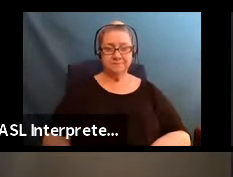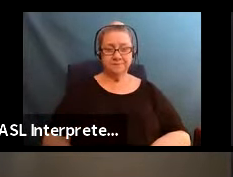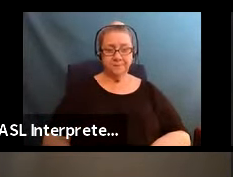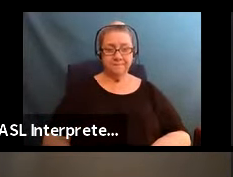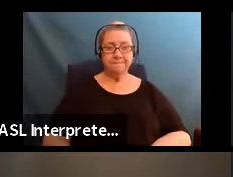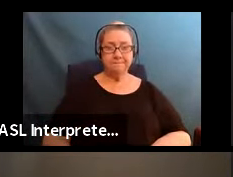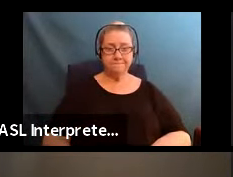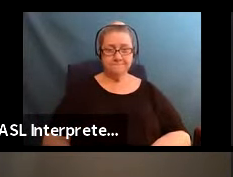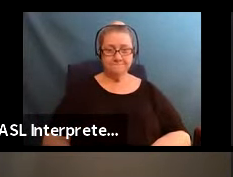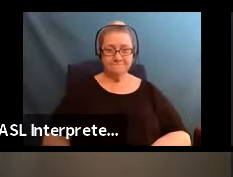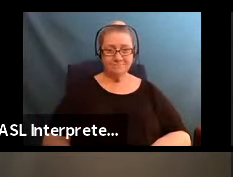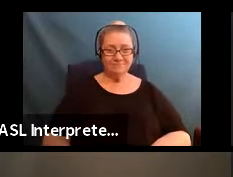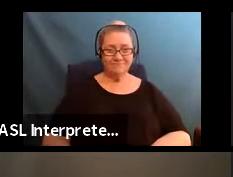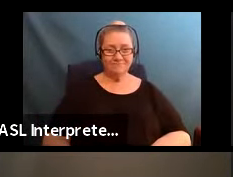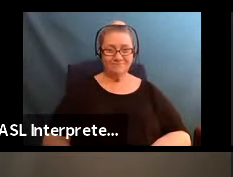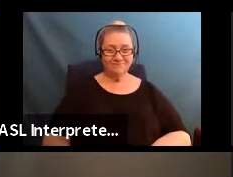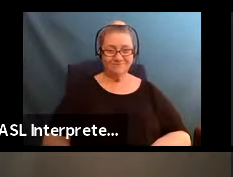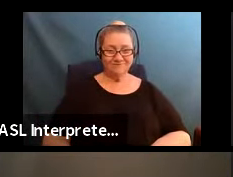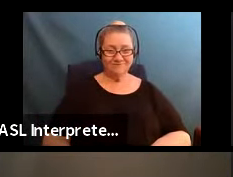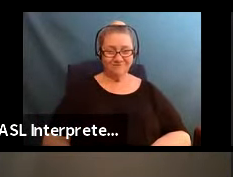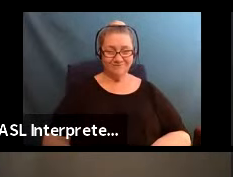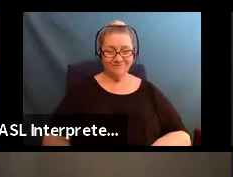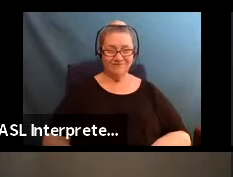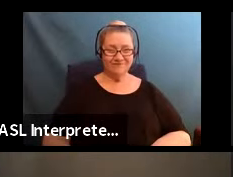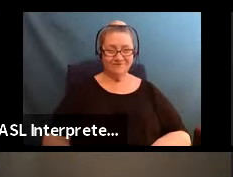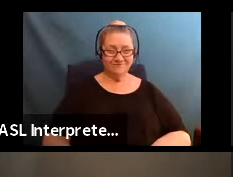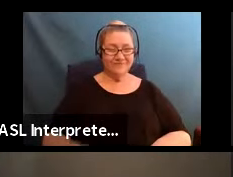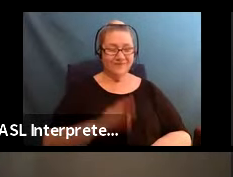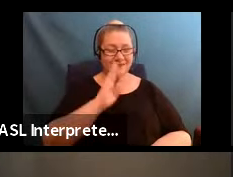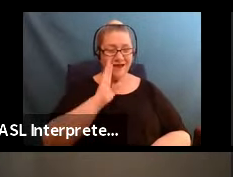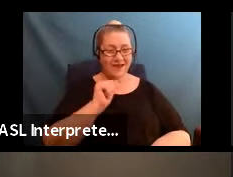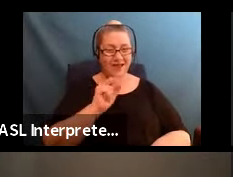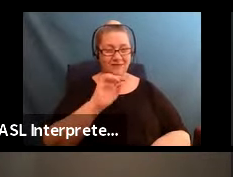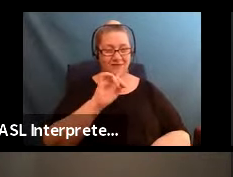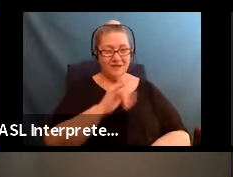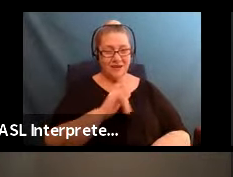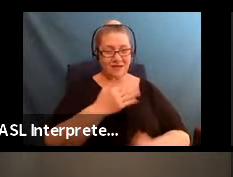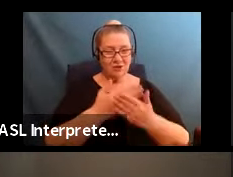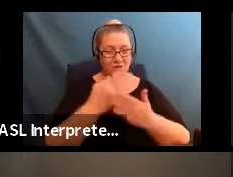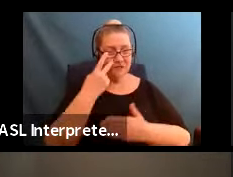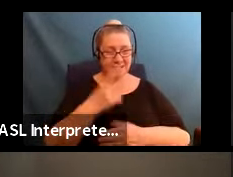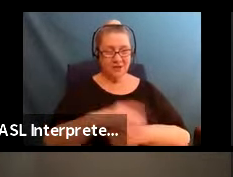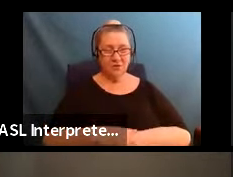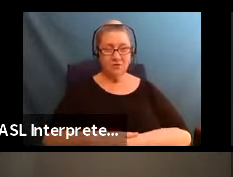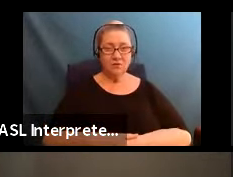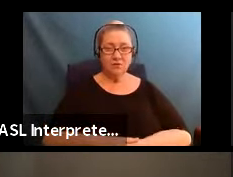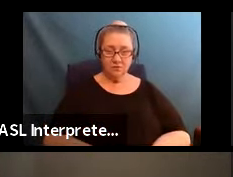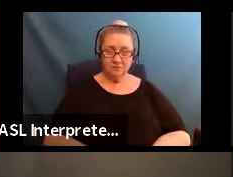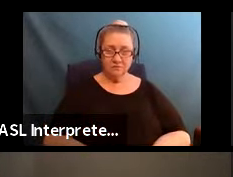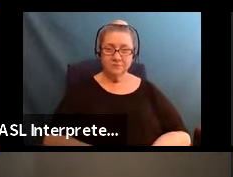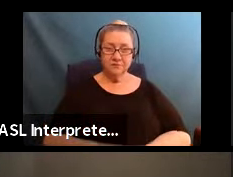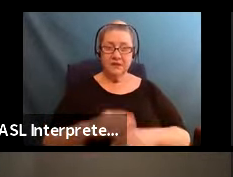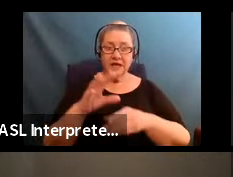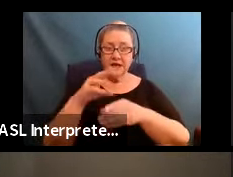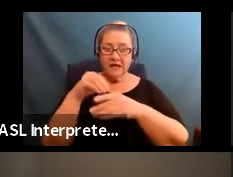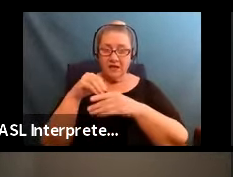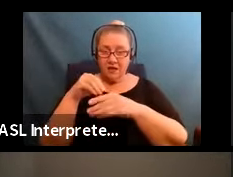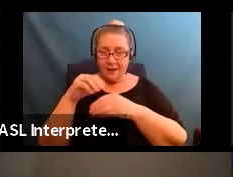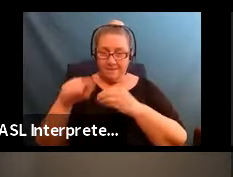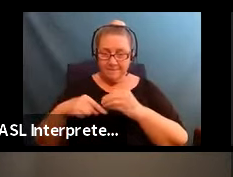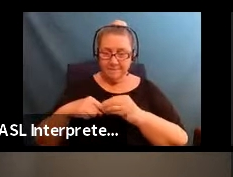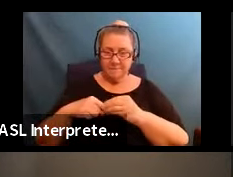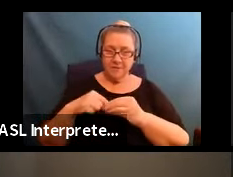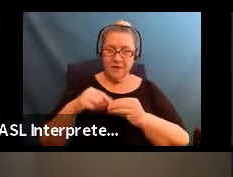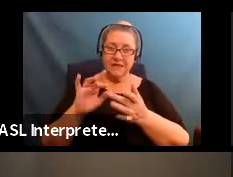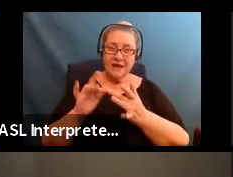Hi, Anthony. It's good to see you. Always a pleasure. With regard to the network development, I think what I